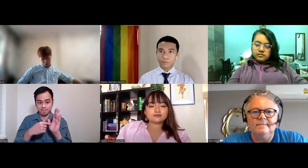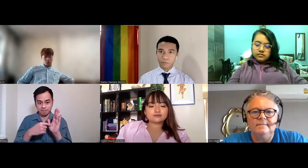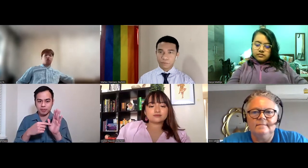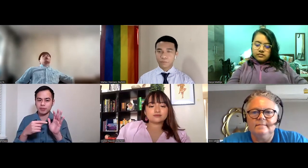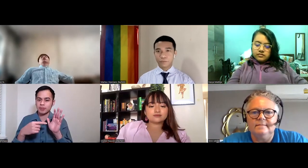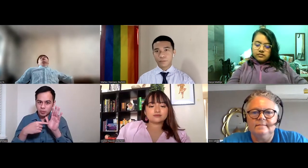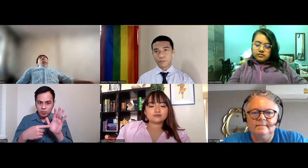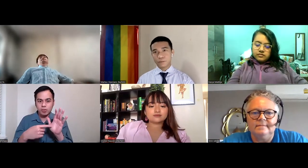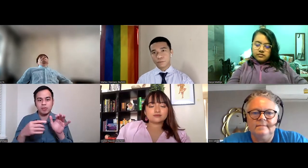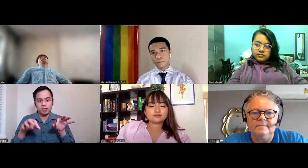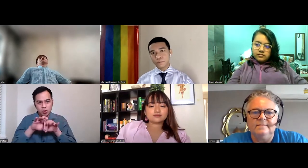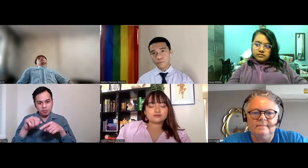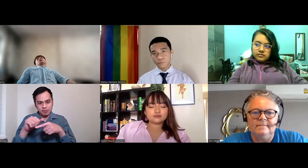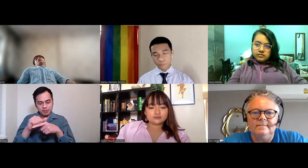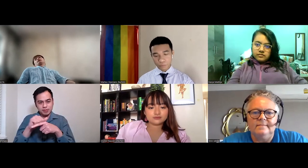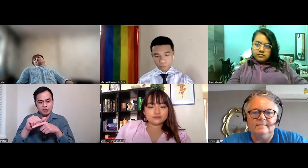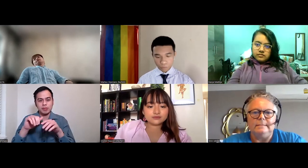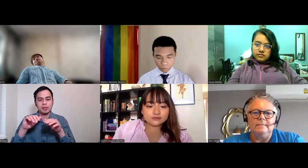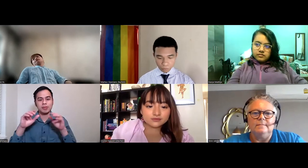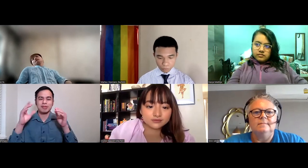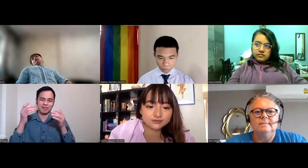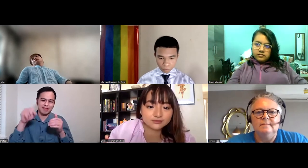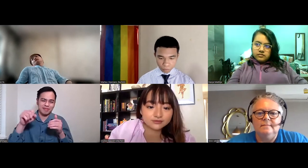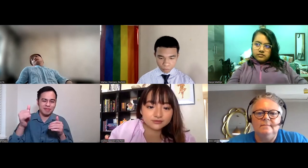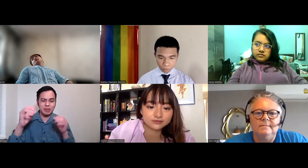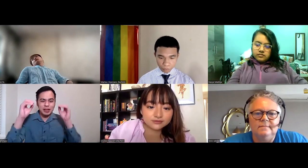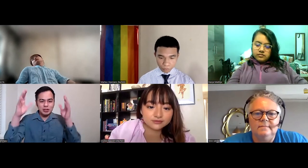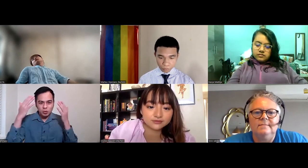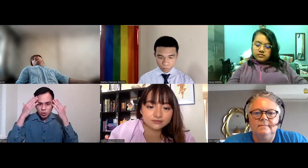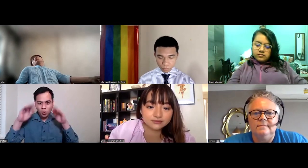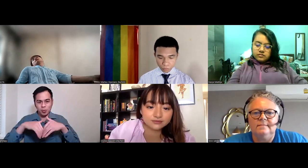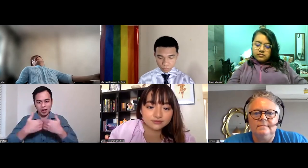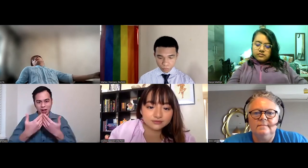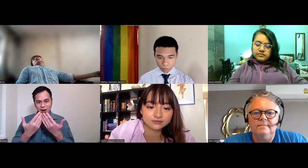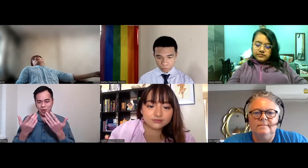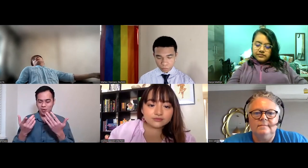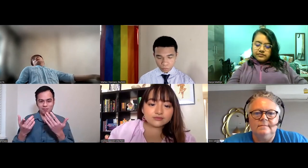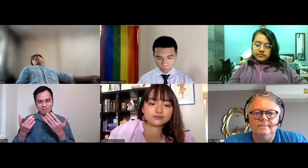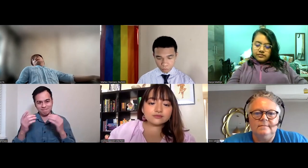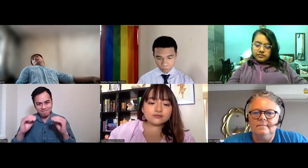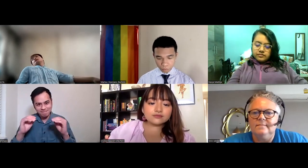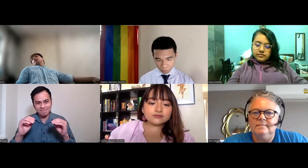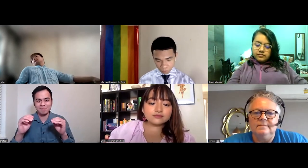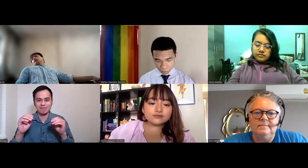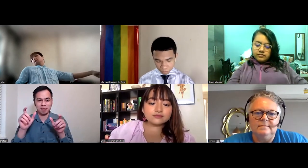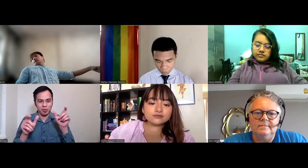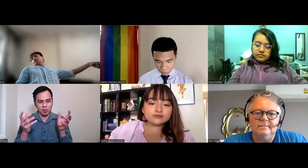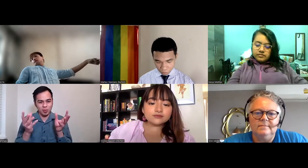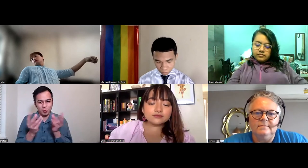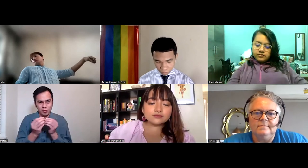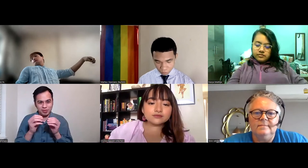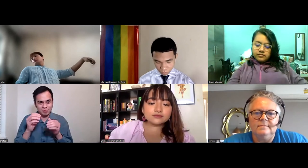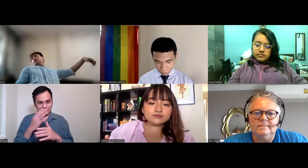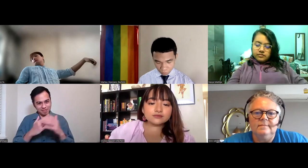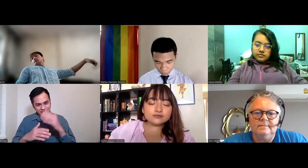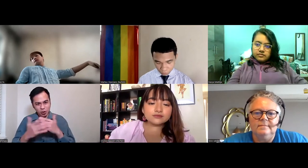various needs, so perhaps training is one aspect that we have talked about, because teachers, for example,